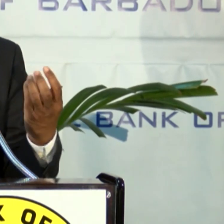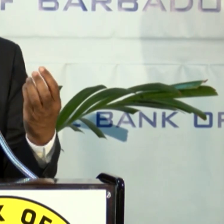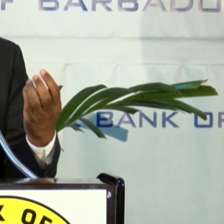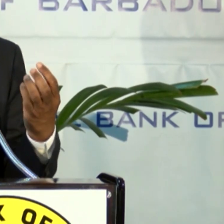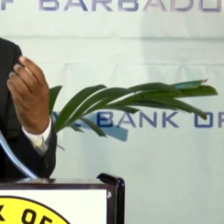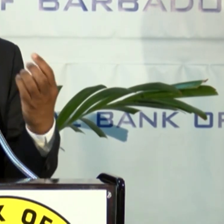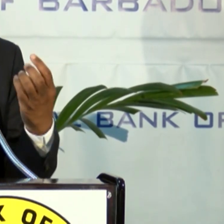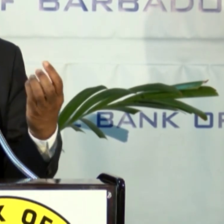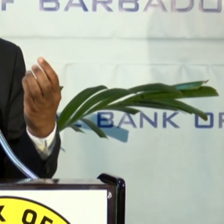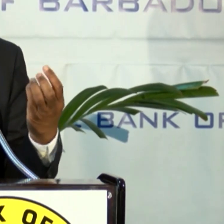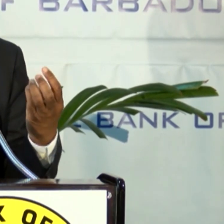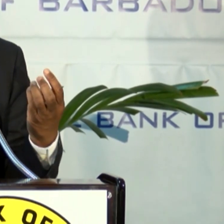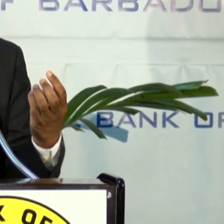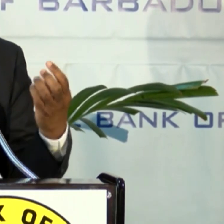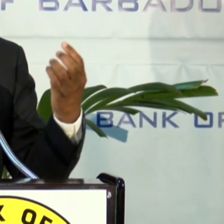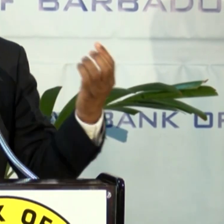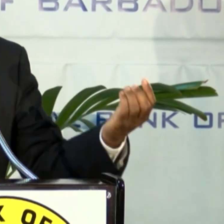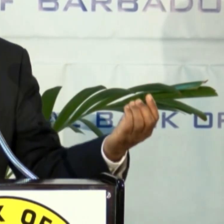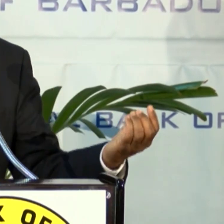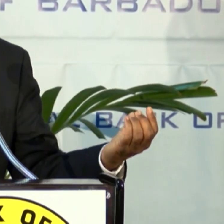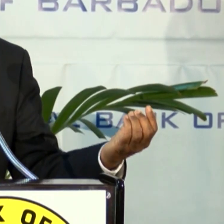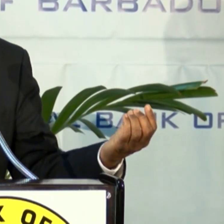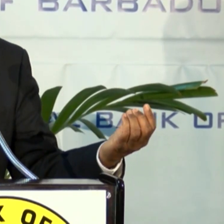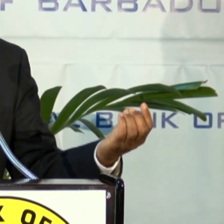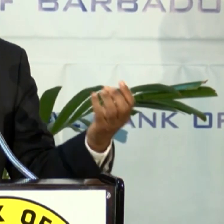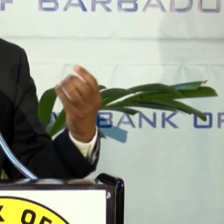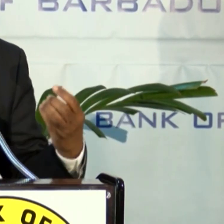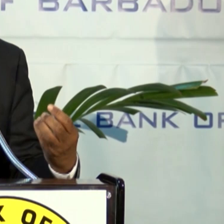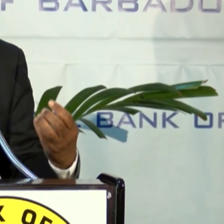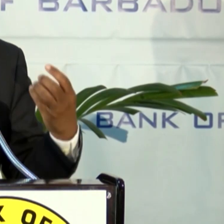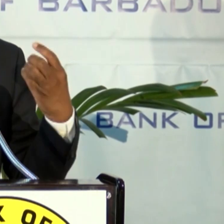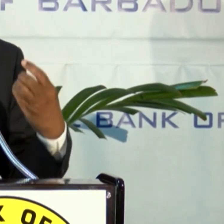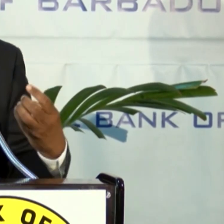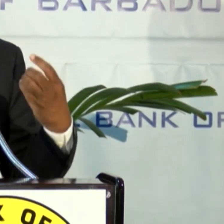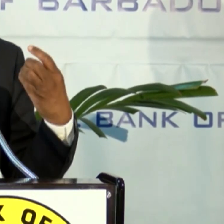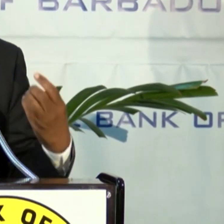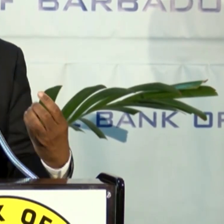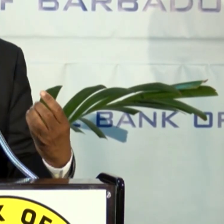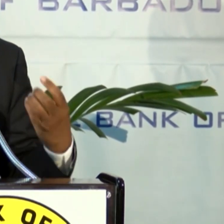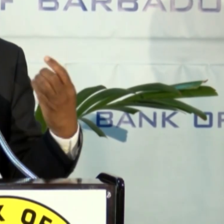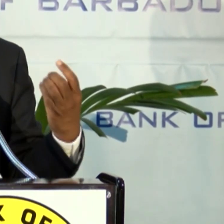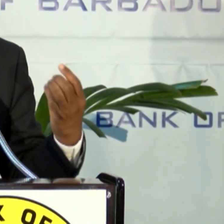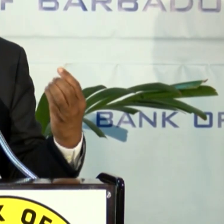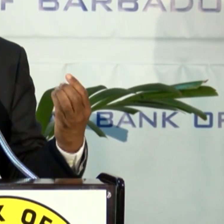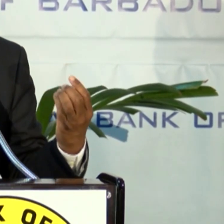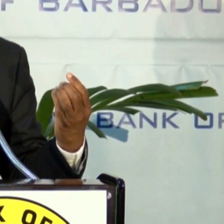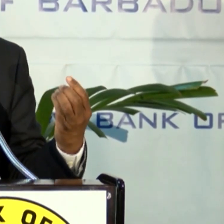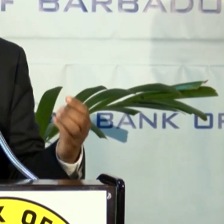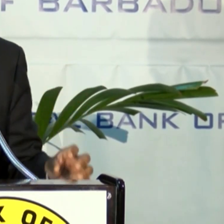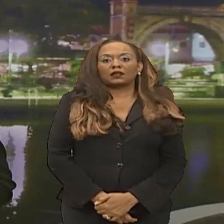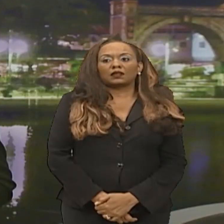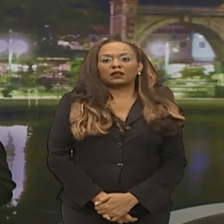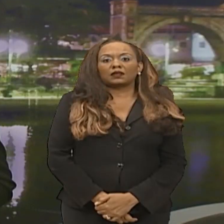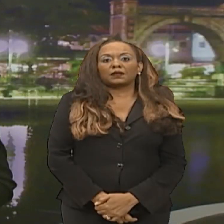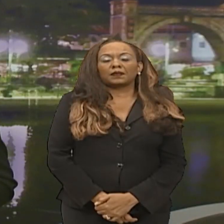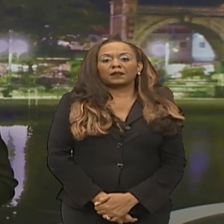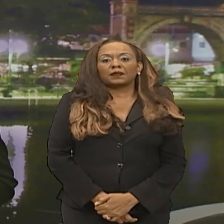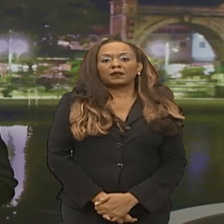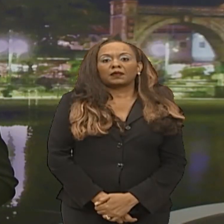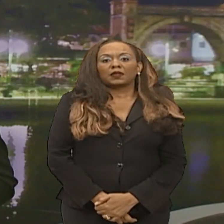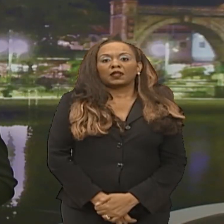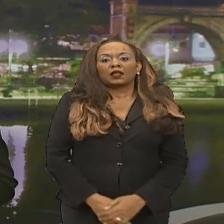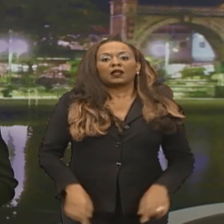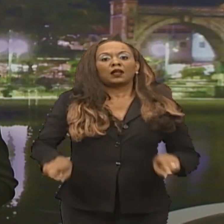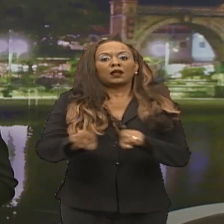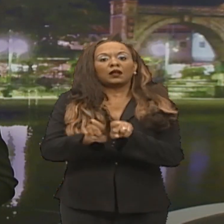to maintain an element of subsidy such that you're able to protect your most vulnerable. And